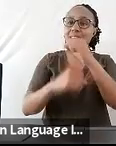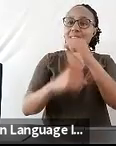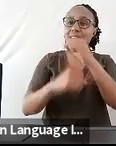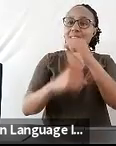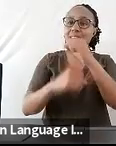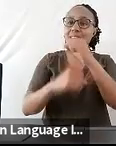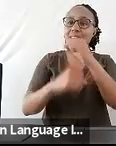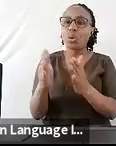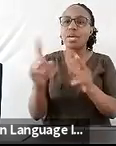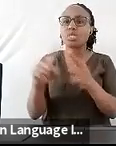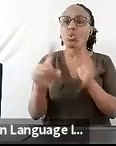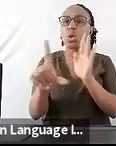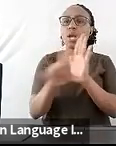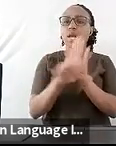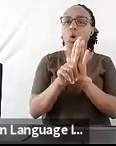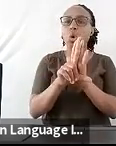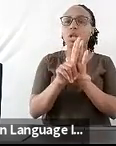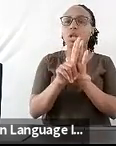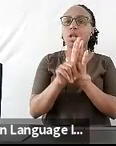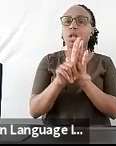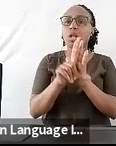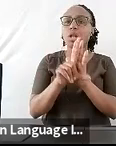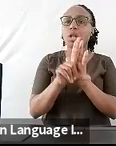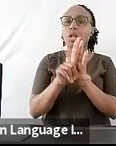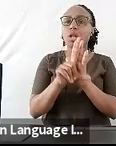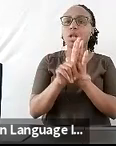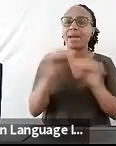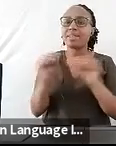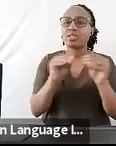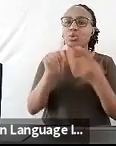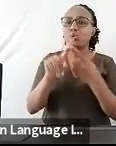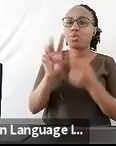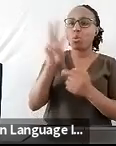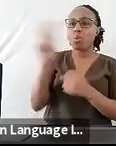the West for non-white people have all but disappeared.